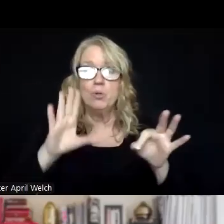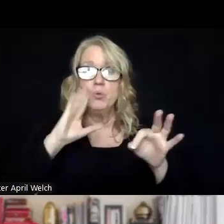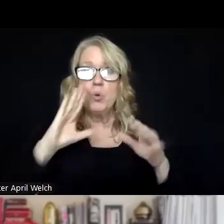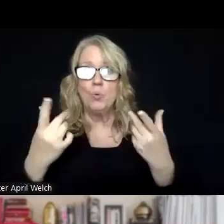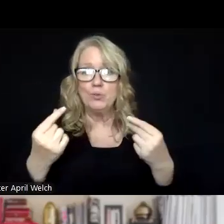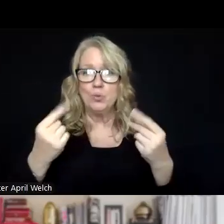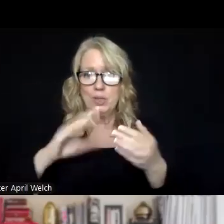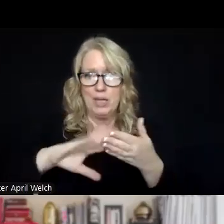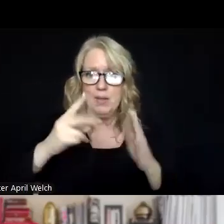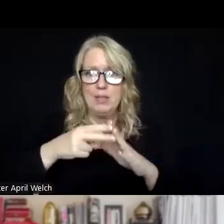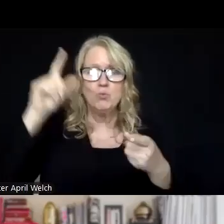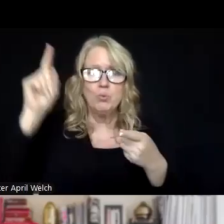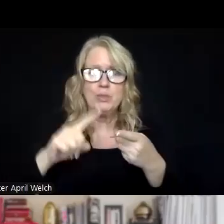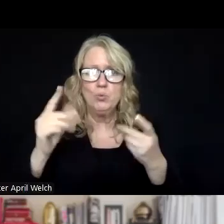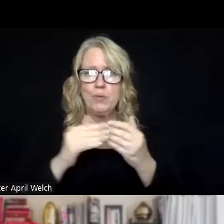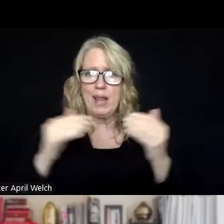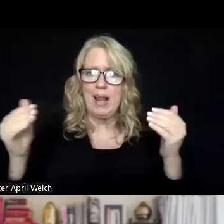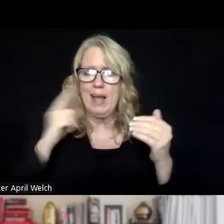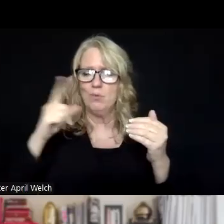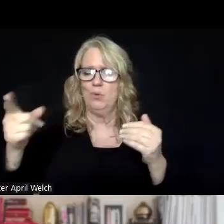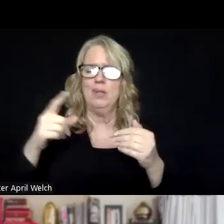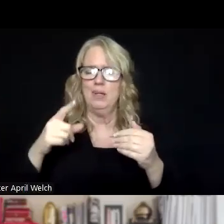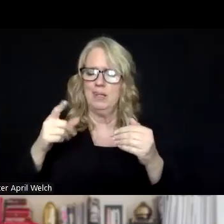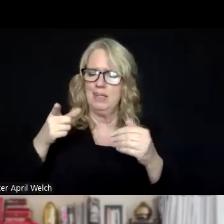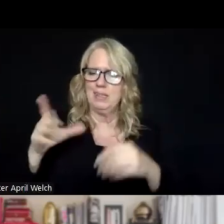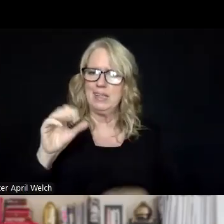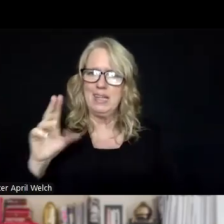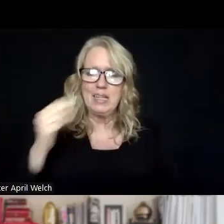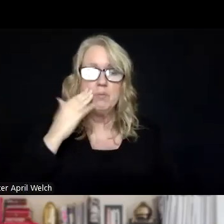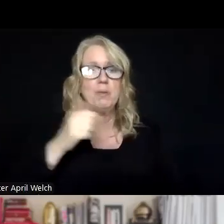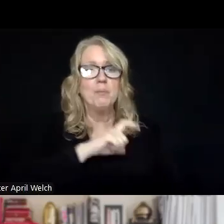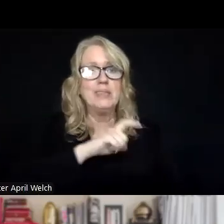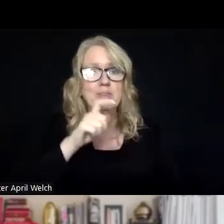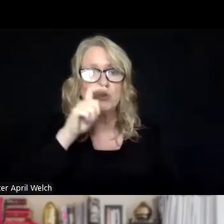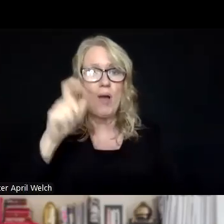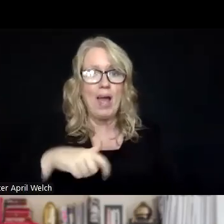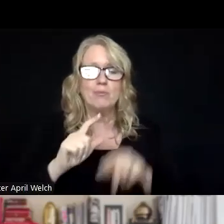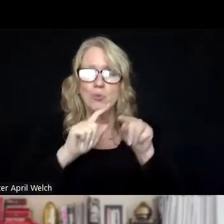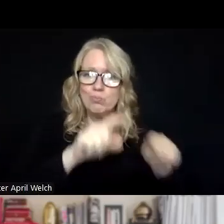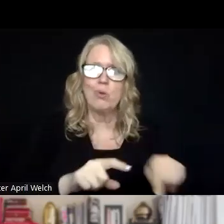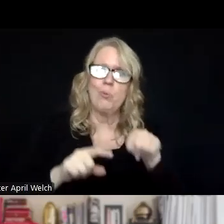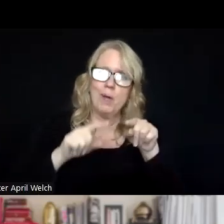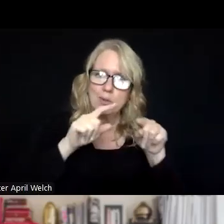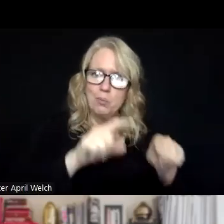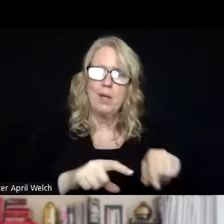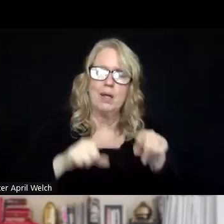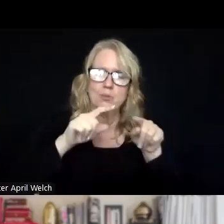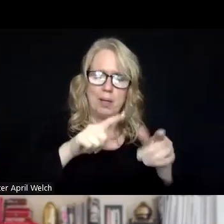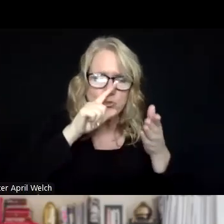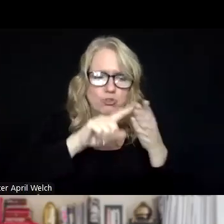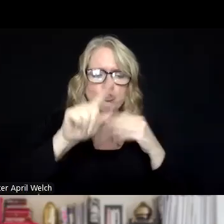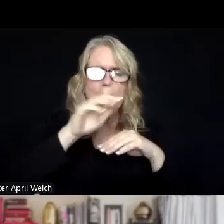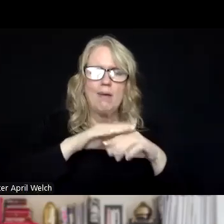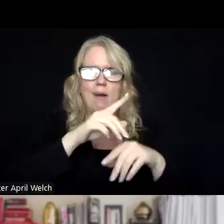It's reducing the level of force in the state of Connecticut, because these police don't have to keep going back to these wellness checks that they didn't need to